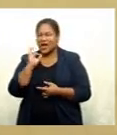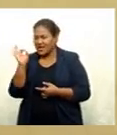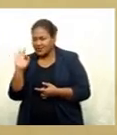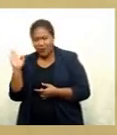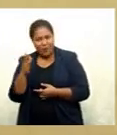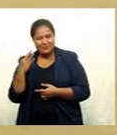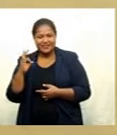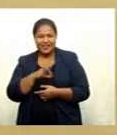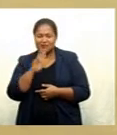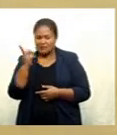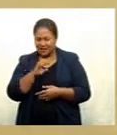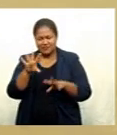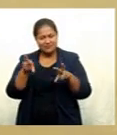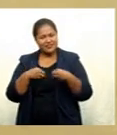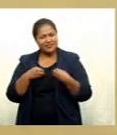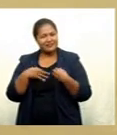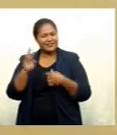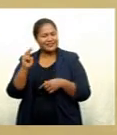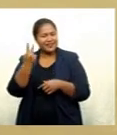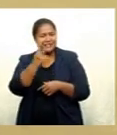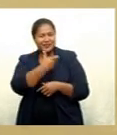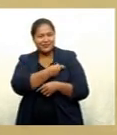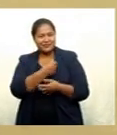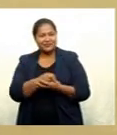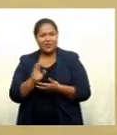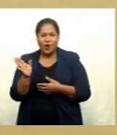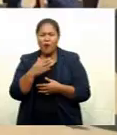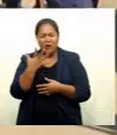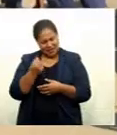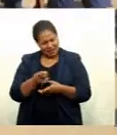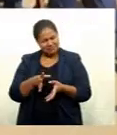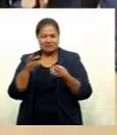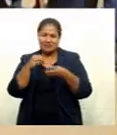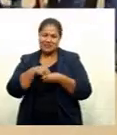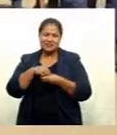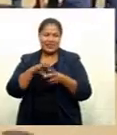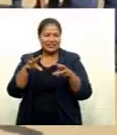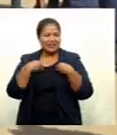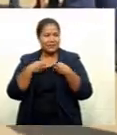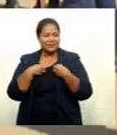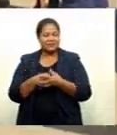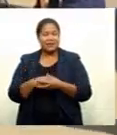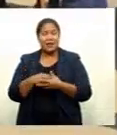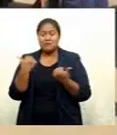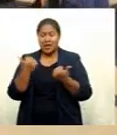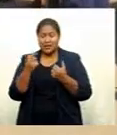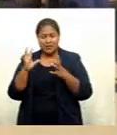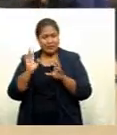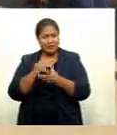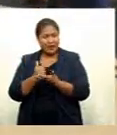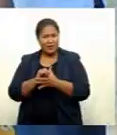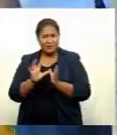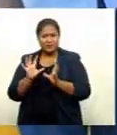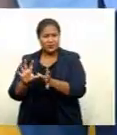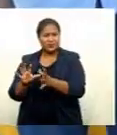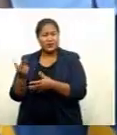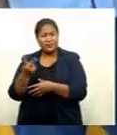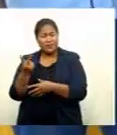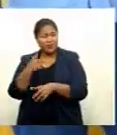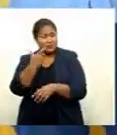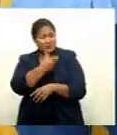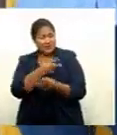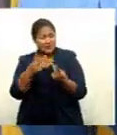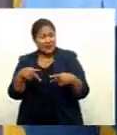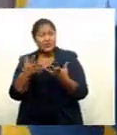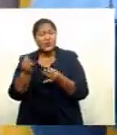come and have the second jab. And all of them have been coming willingly. Large turnouts were recorded at both vaccination venues at